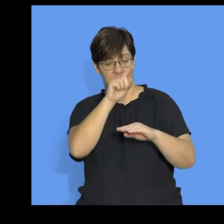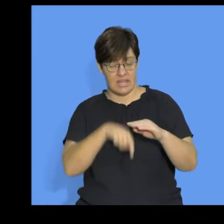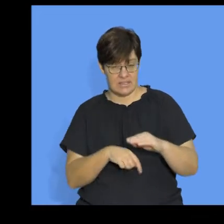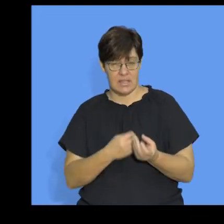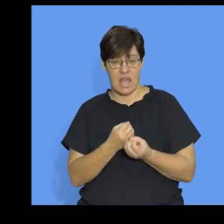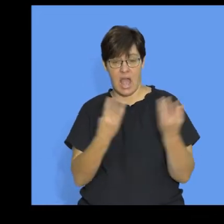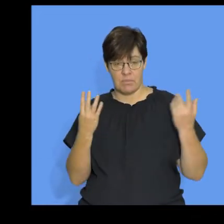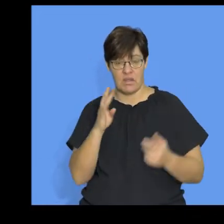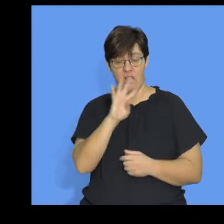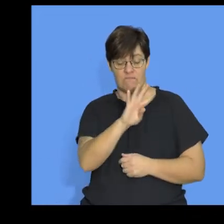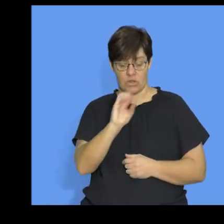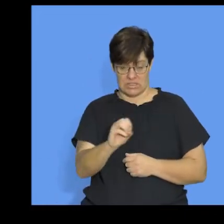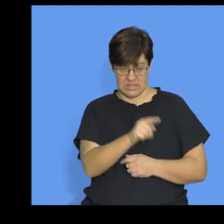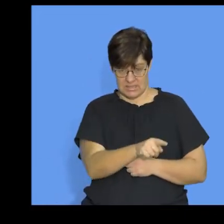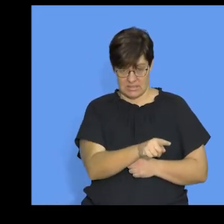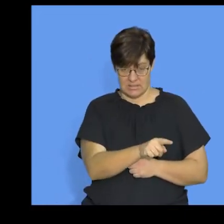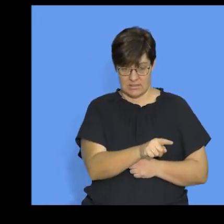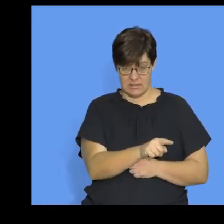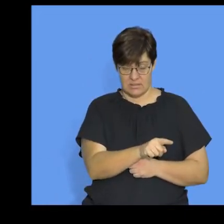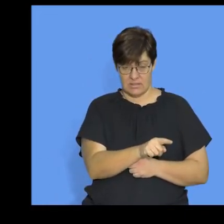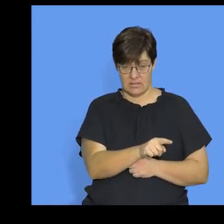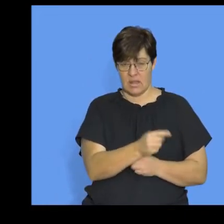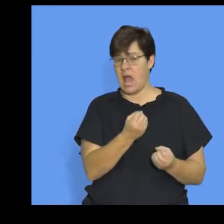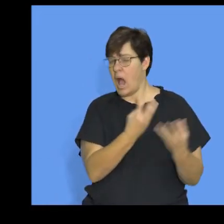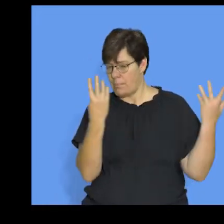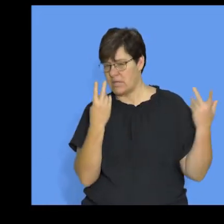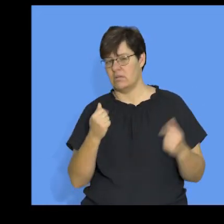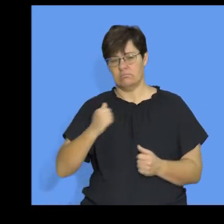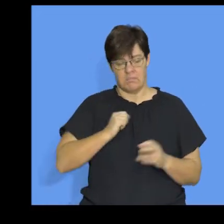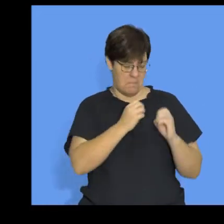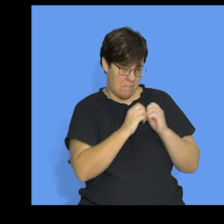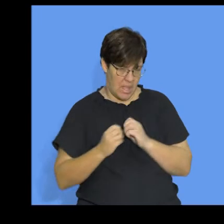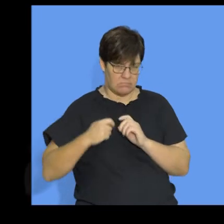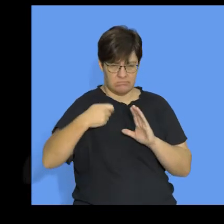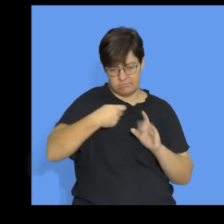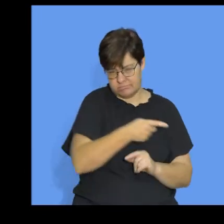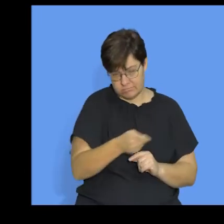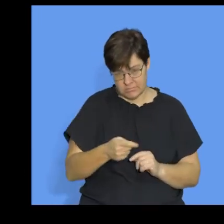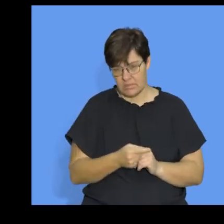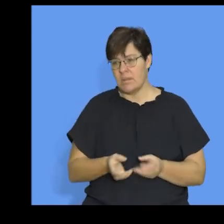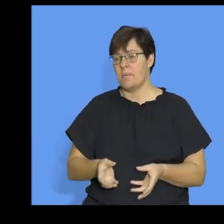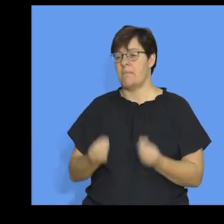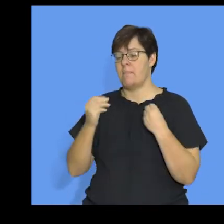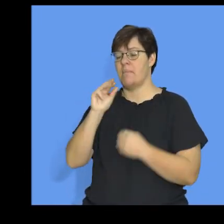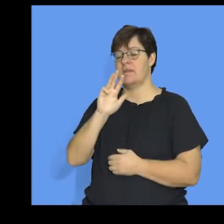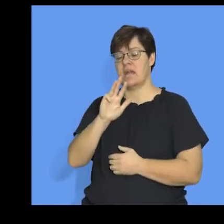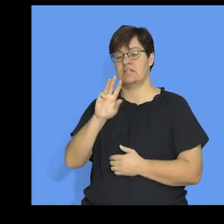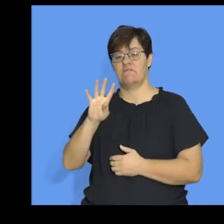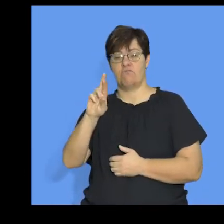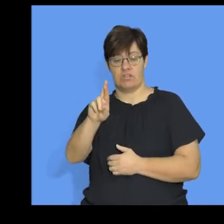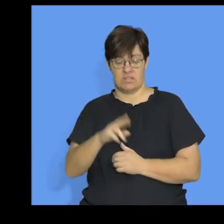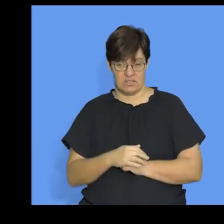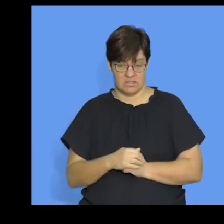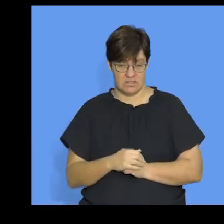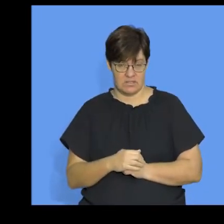which obviously is your number of units that you produced, and it gave you a figure of 94 Rand, being